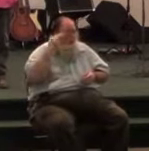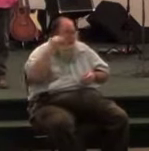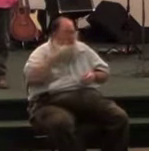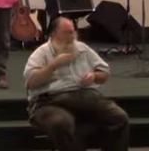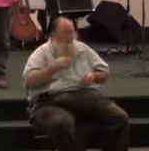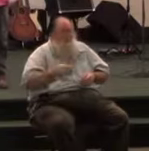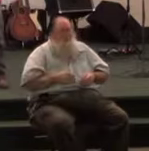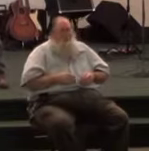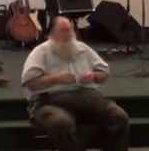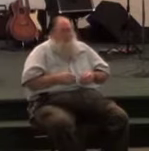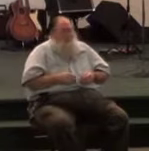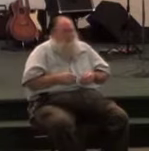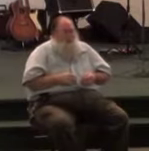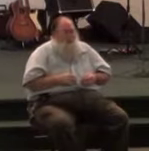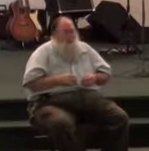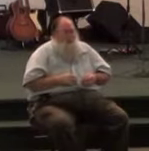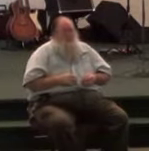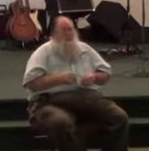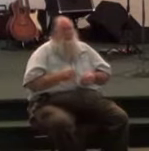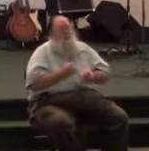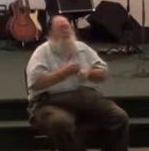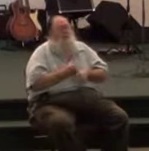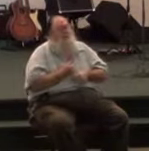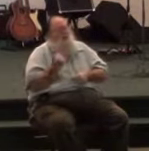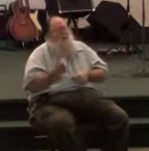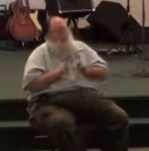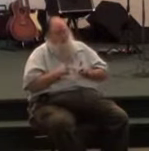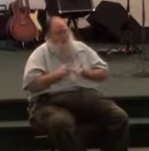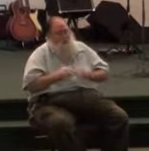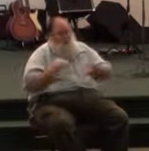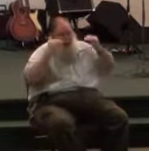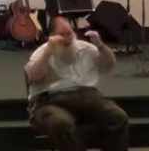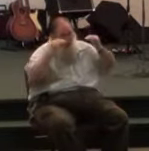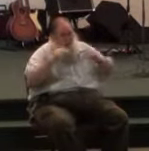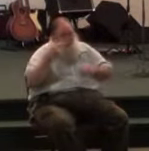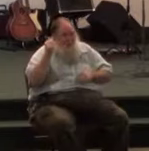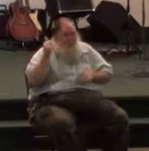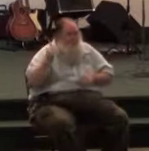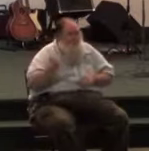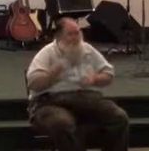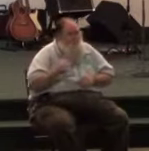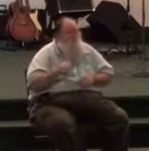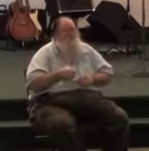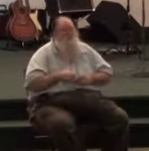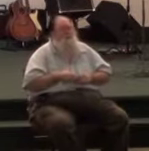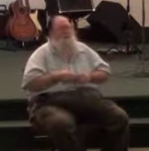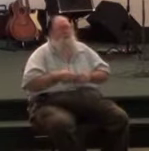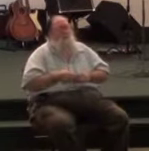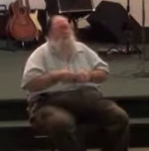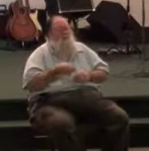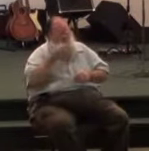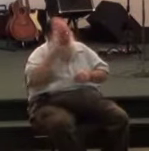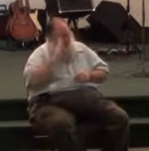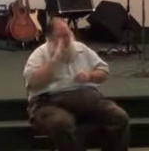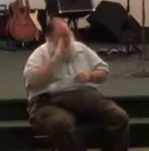be afraid to lift somebody up to the point you're at, because God has appointed your place and time